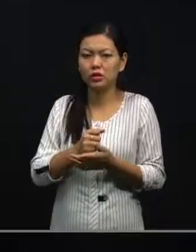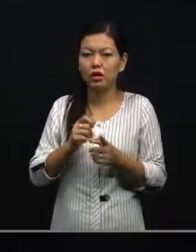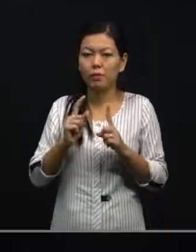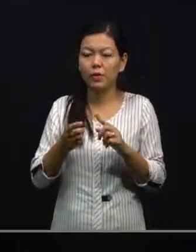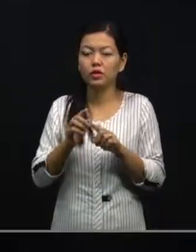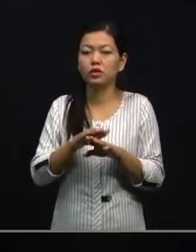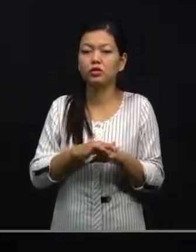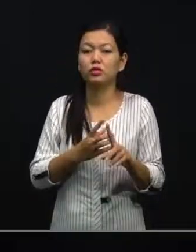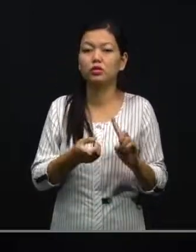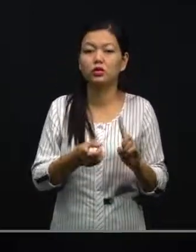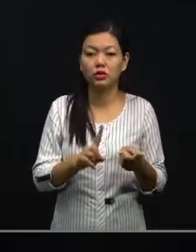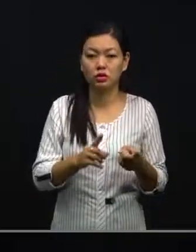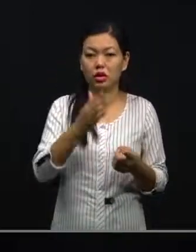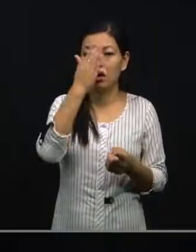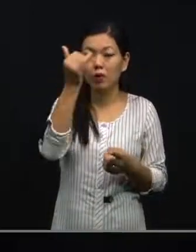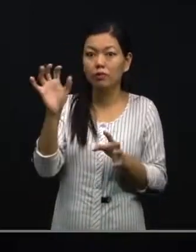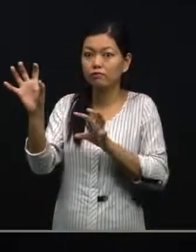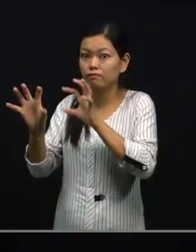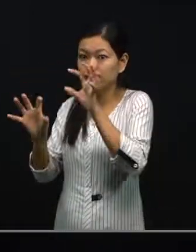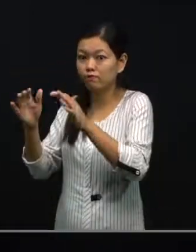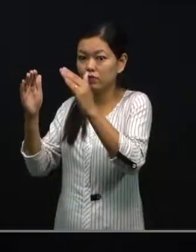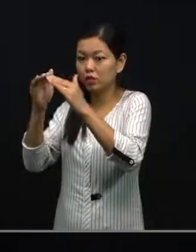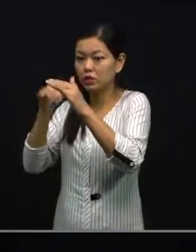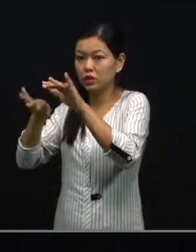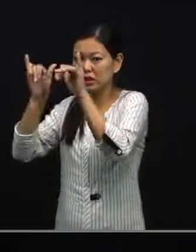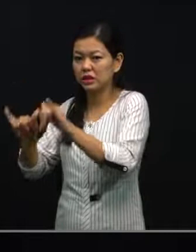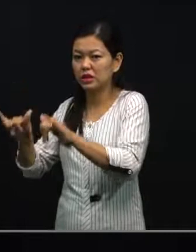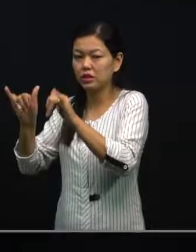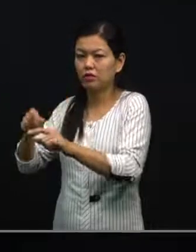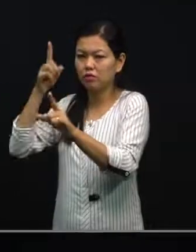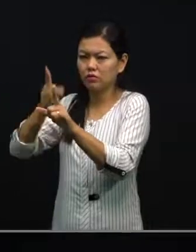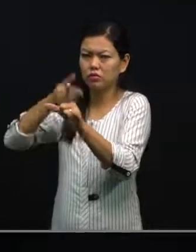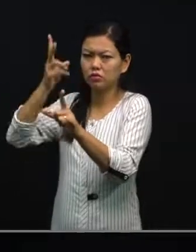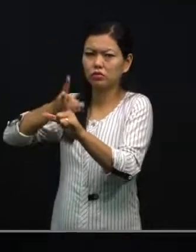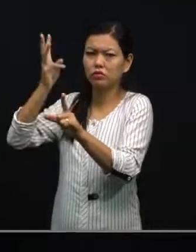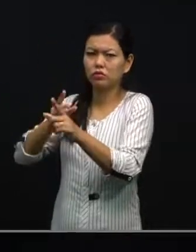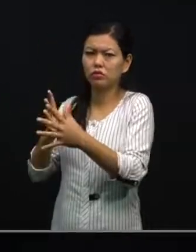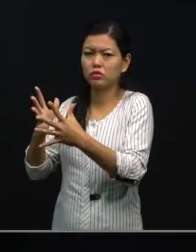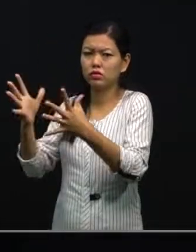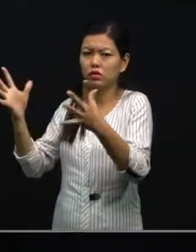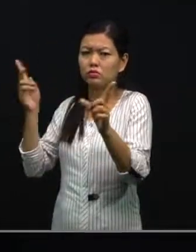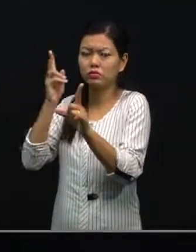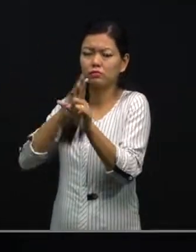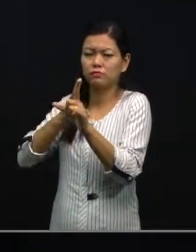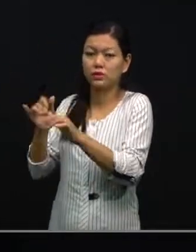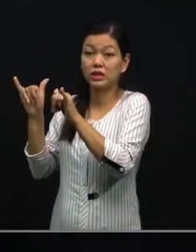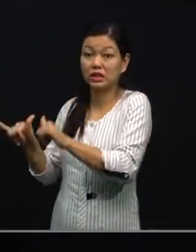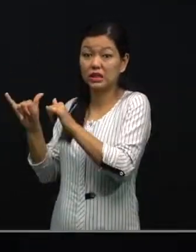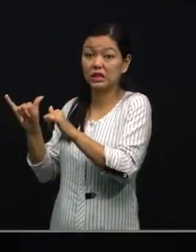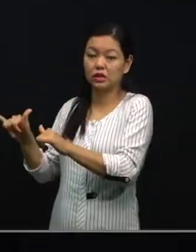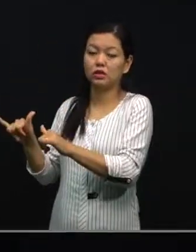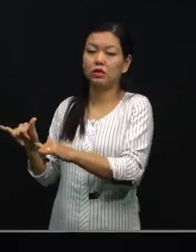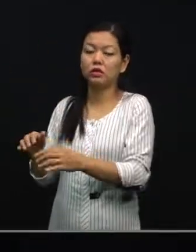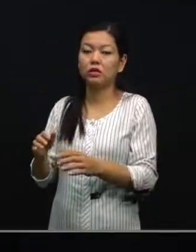the character of Mr. Otis. Now let's take a look at Mrs. Otis. I have also mentioned in the previous lesson that